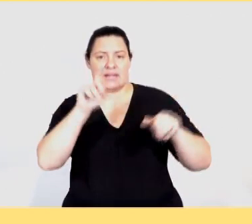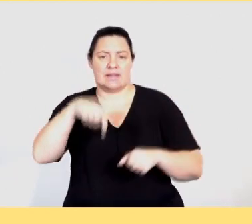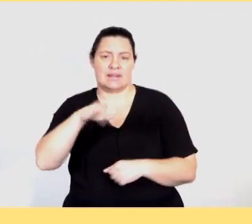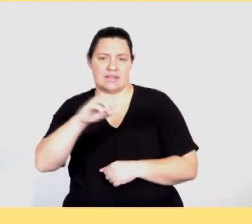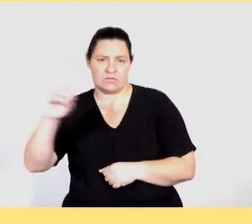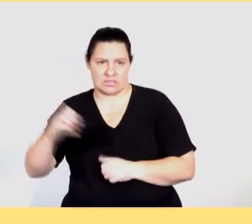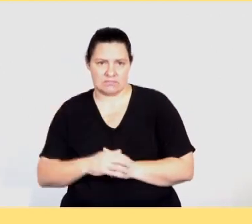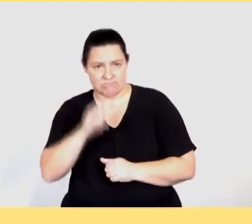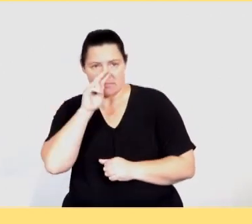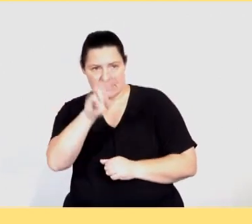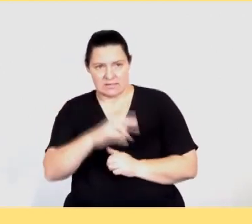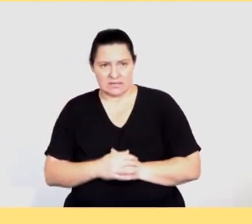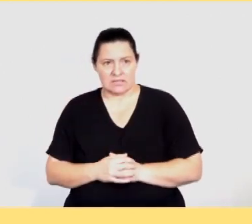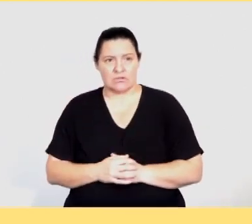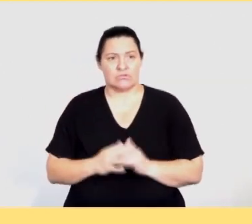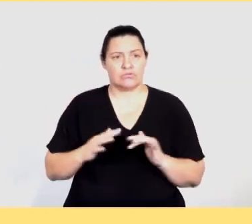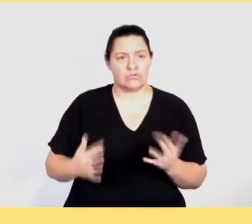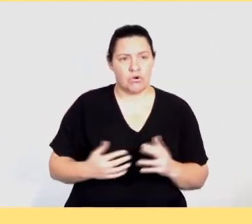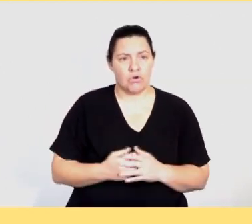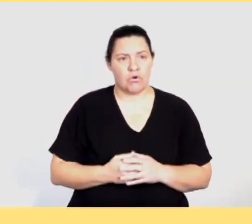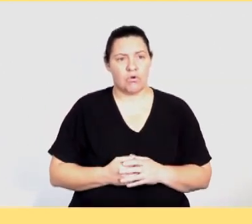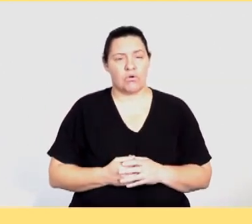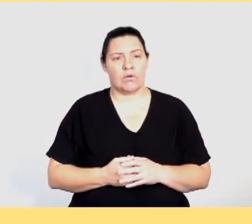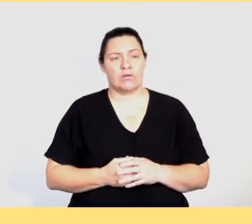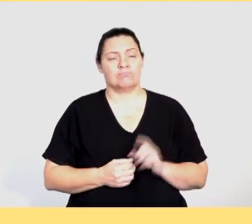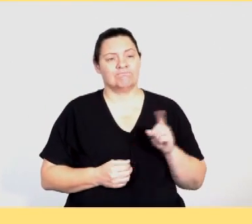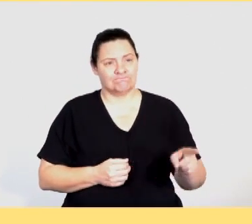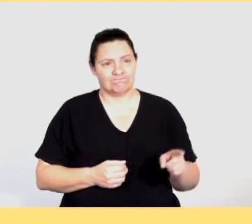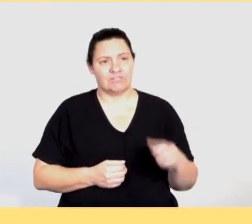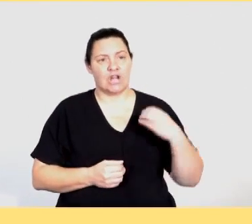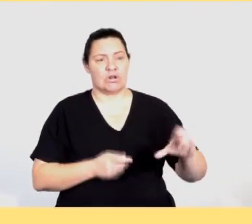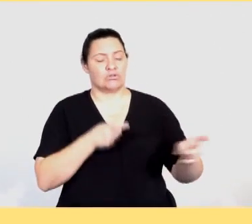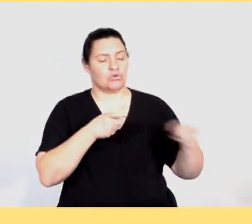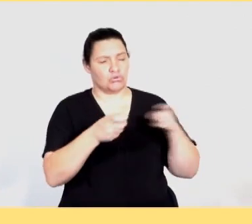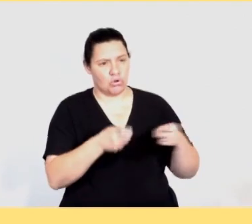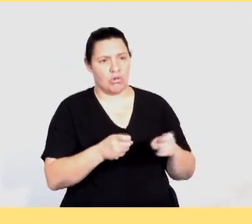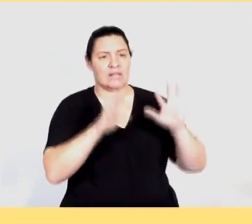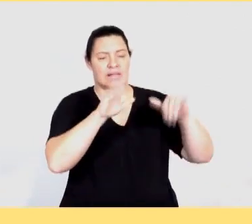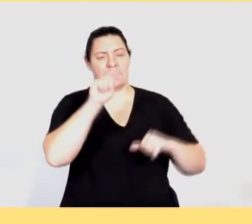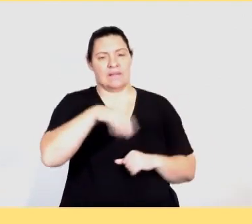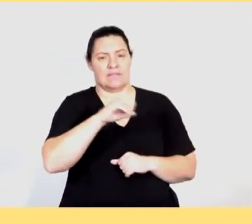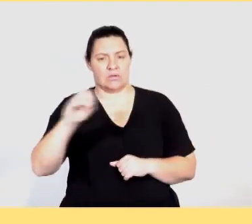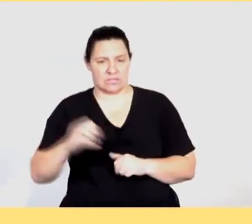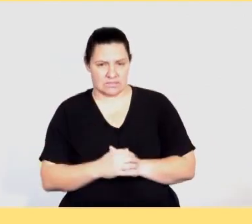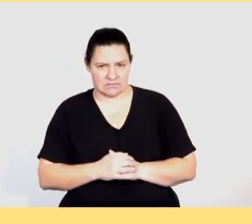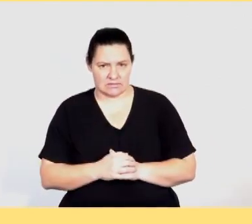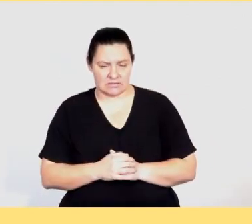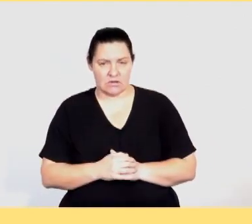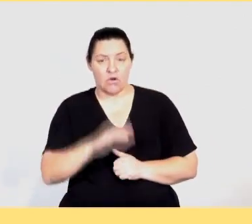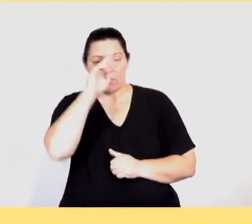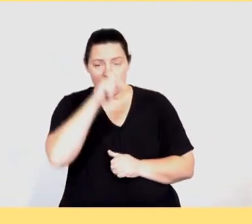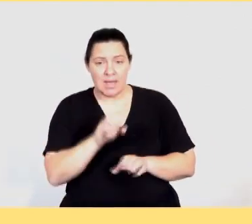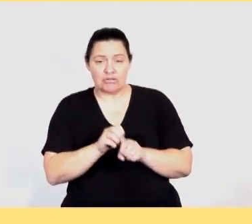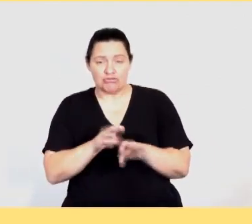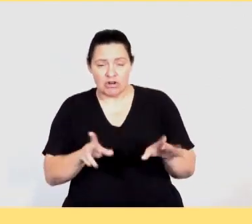that? 10,000. You can see that there. Okay. So I'm coming now to say creditors control 10,000.